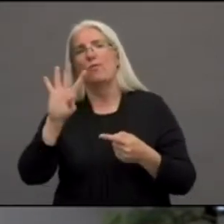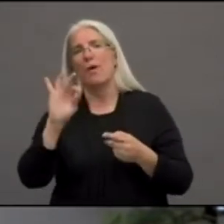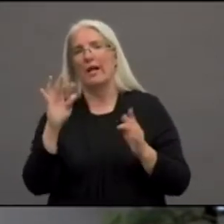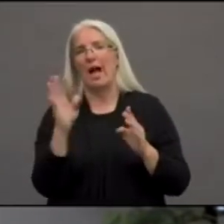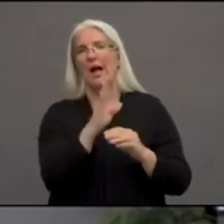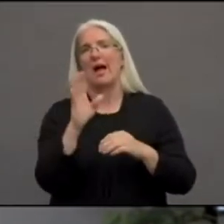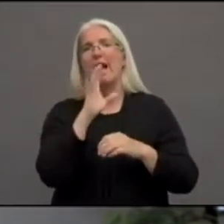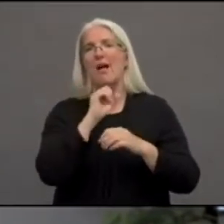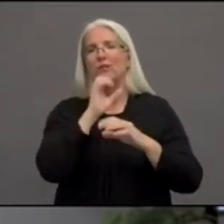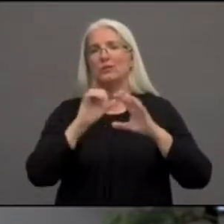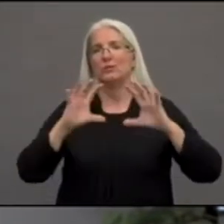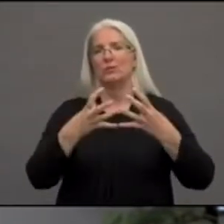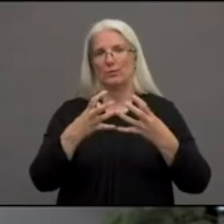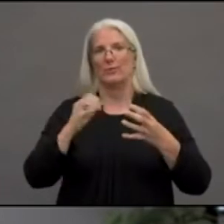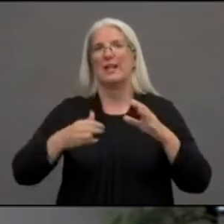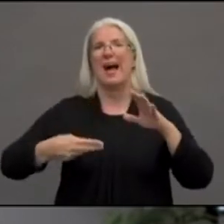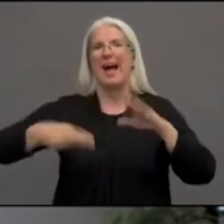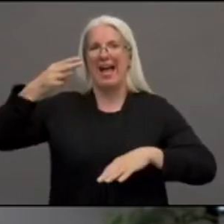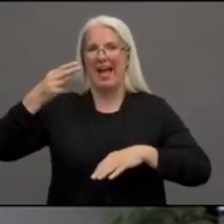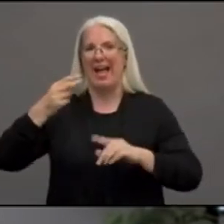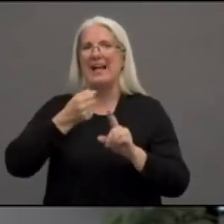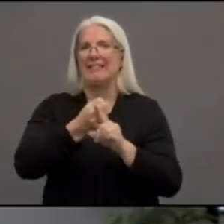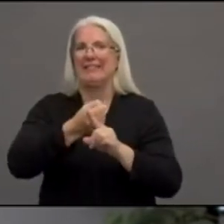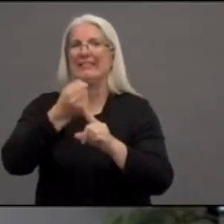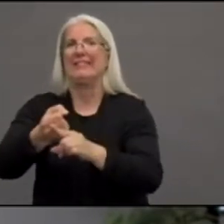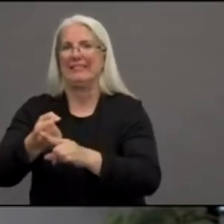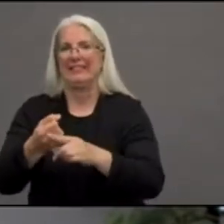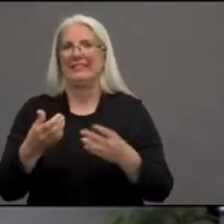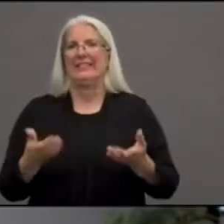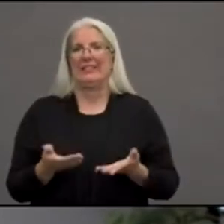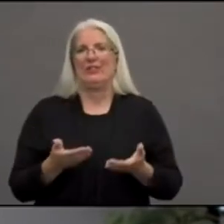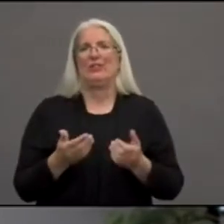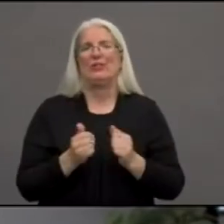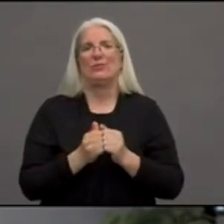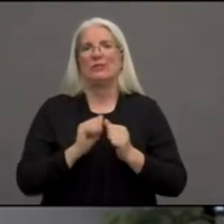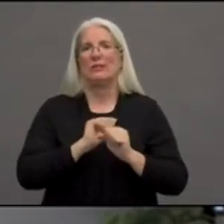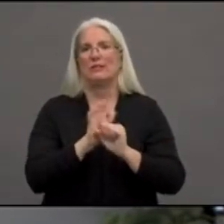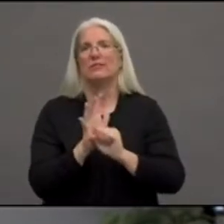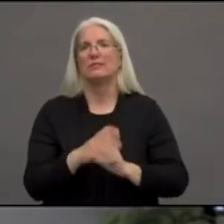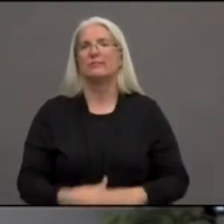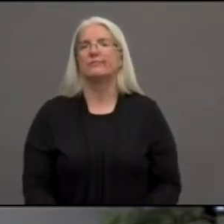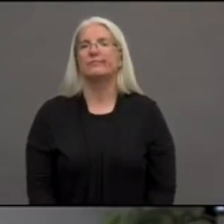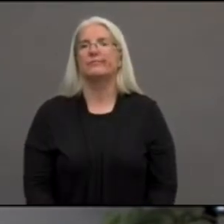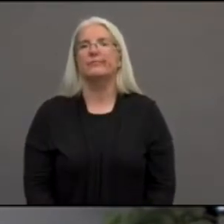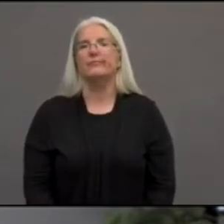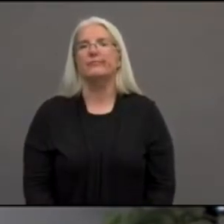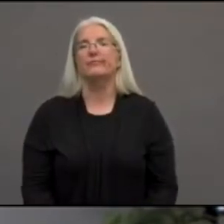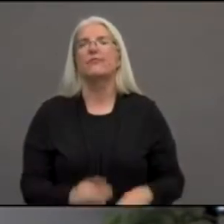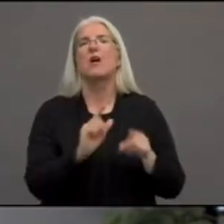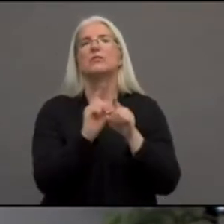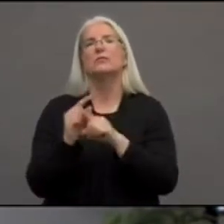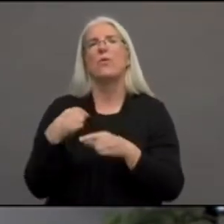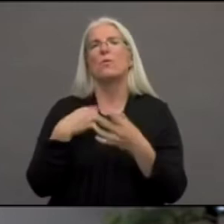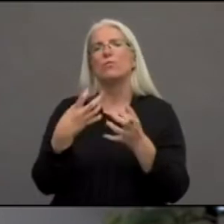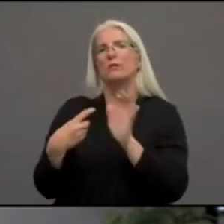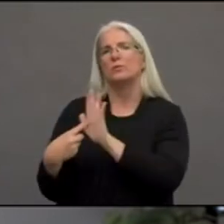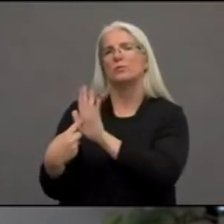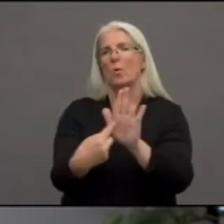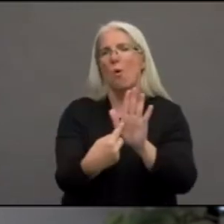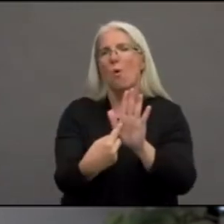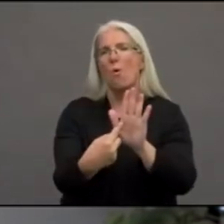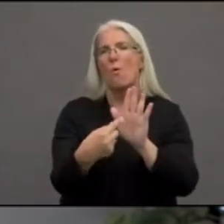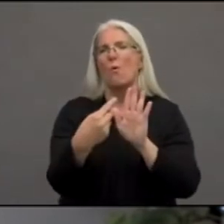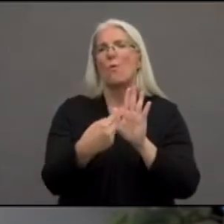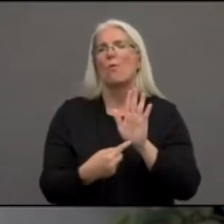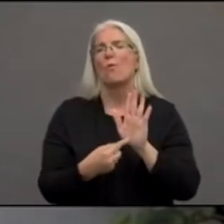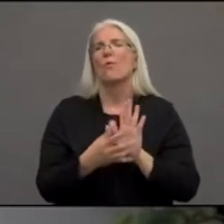group with the virus. So let's just take a look here at some of the information that's been provided to us. You